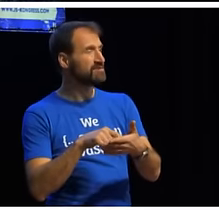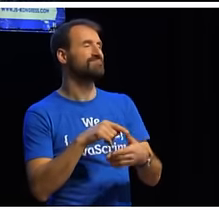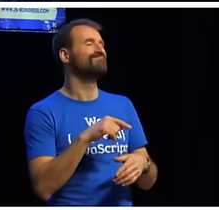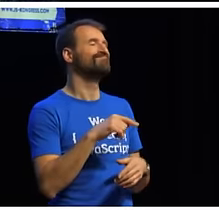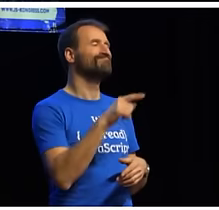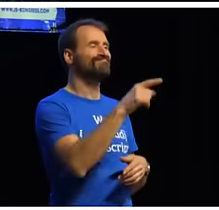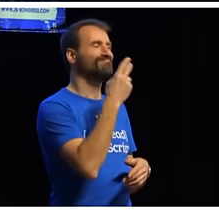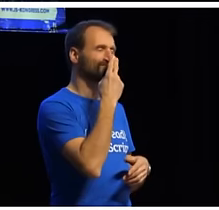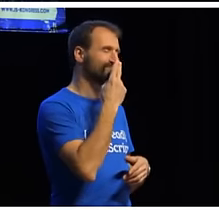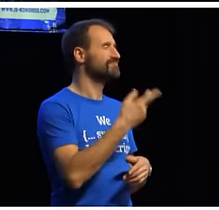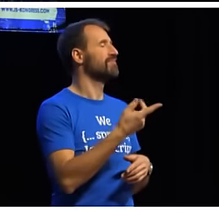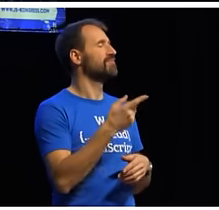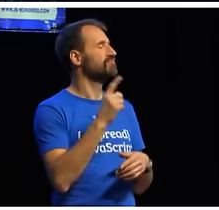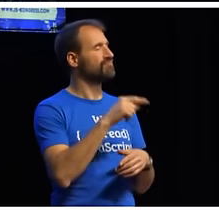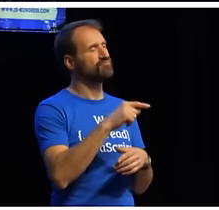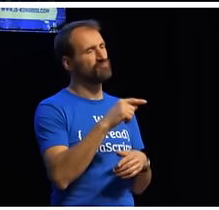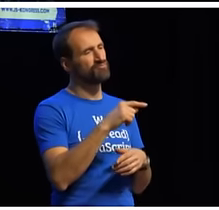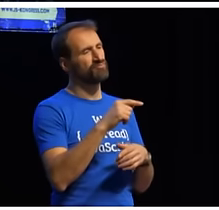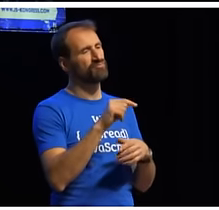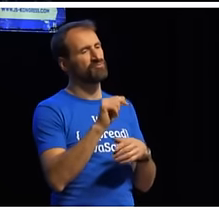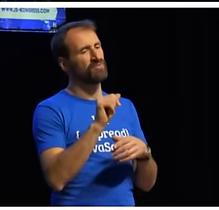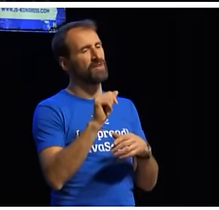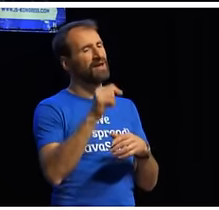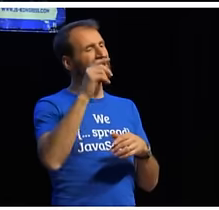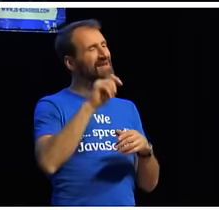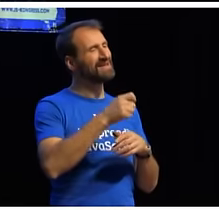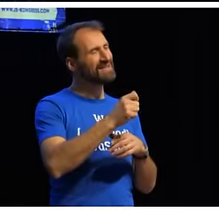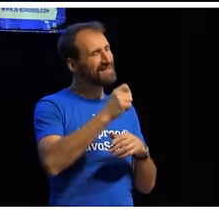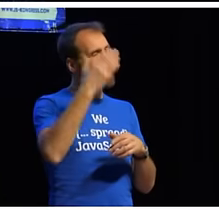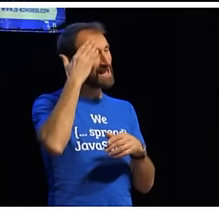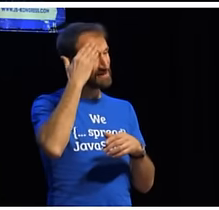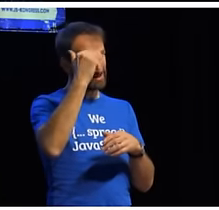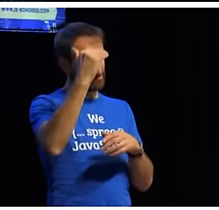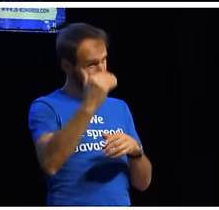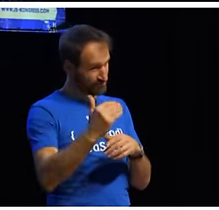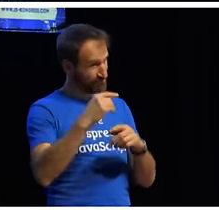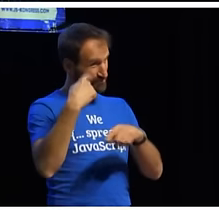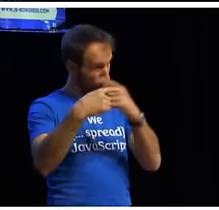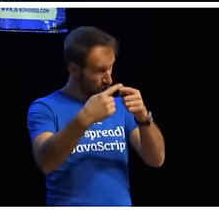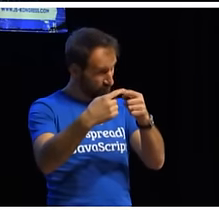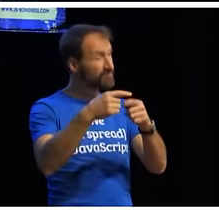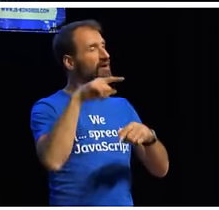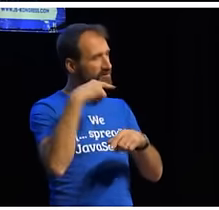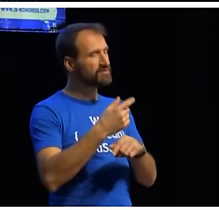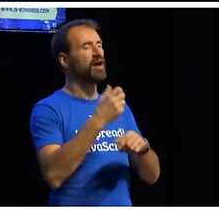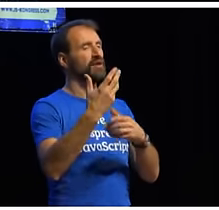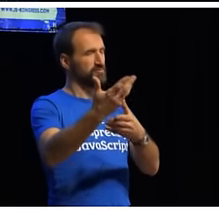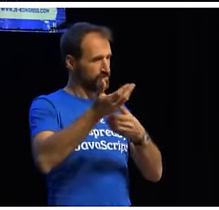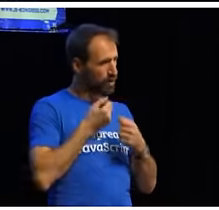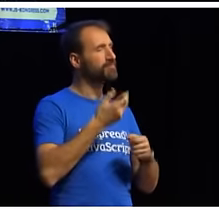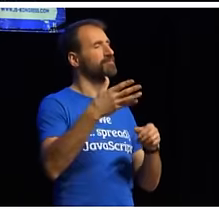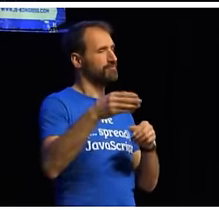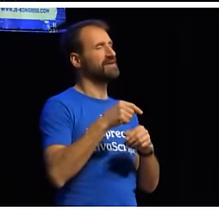when you want the HTTP headers of that response, you can basically get it with this response instance.